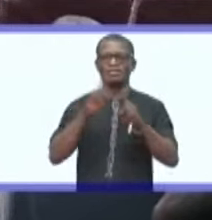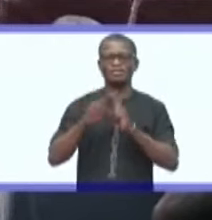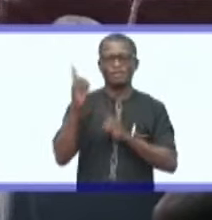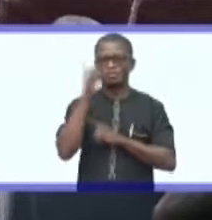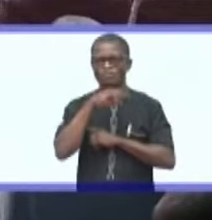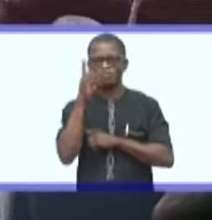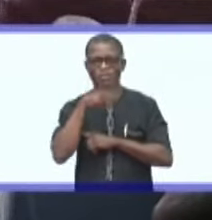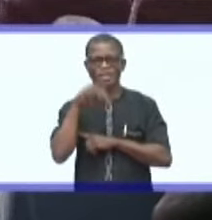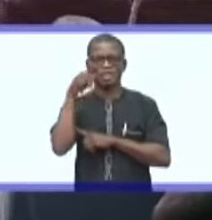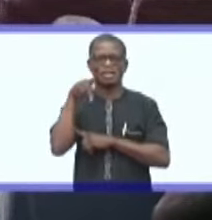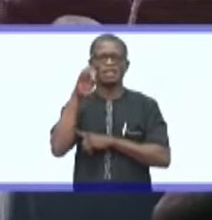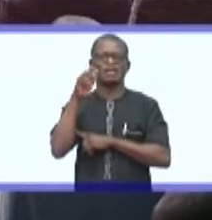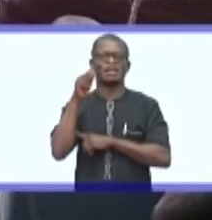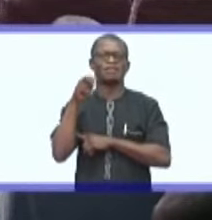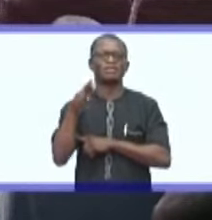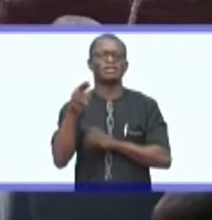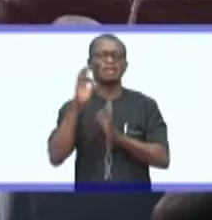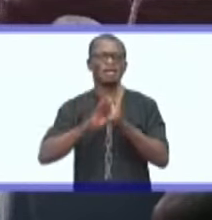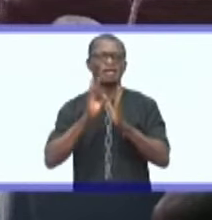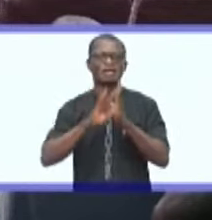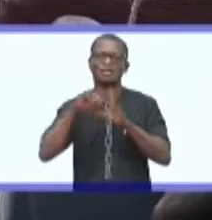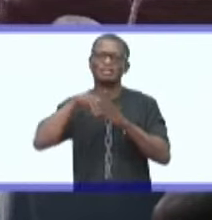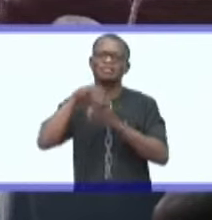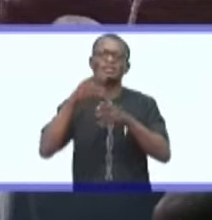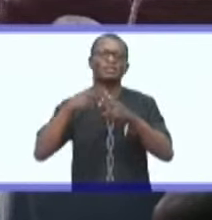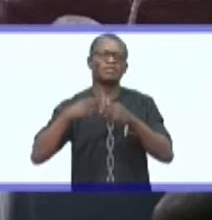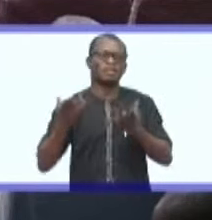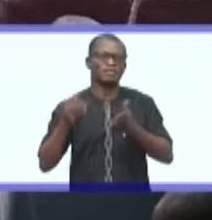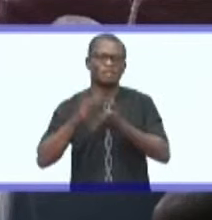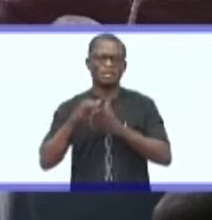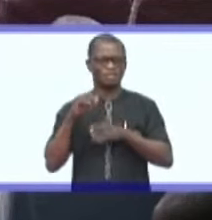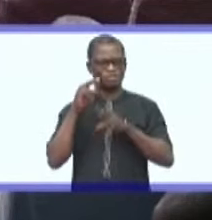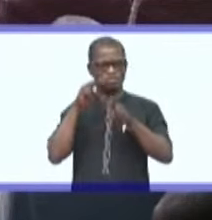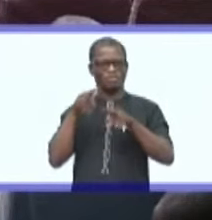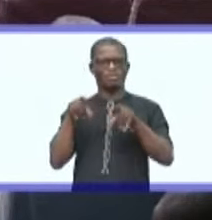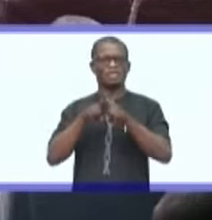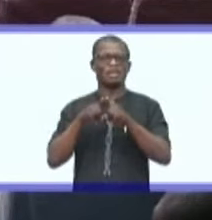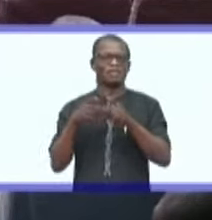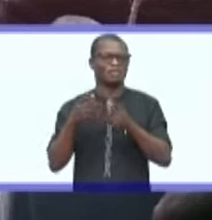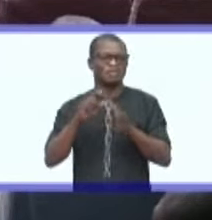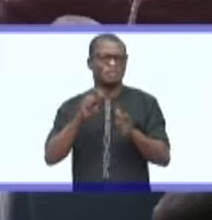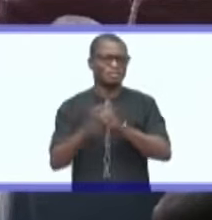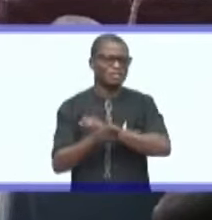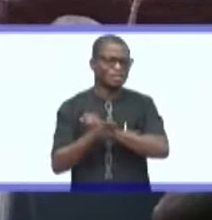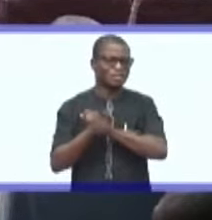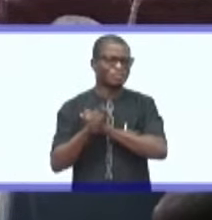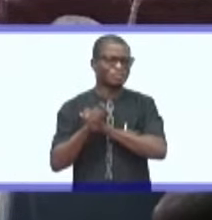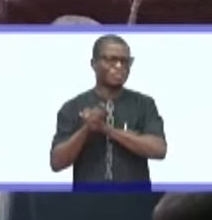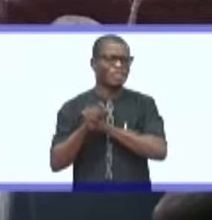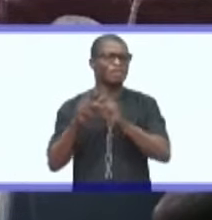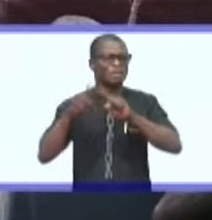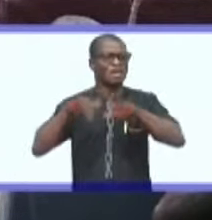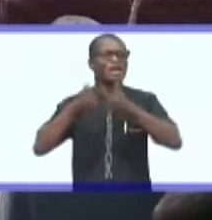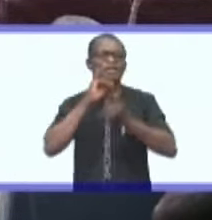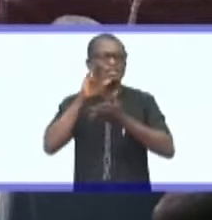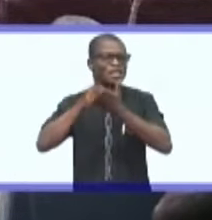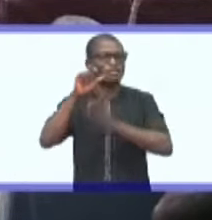your name and all of that. But it does look like that scenario changed a bit. But how is that